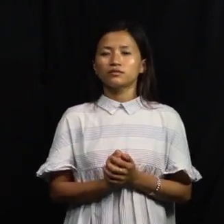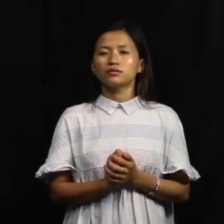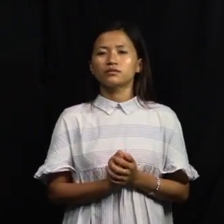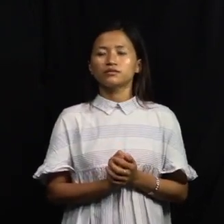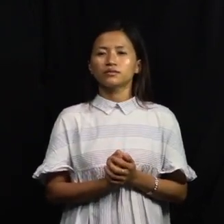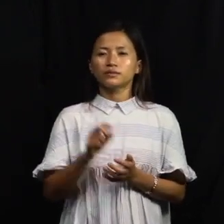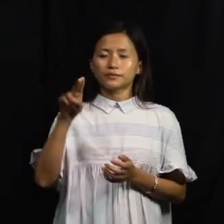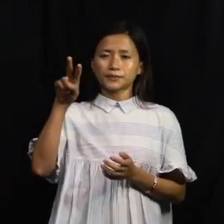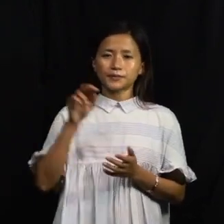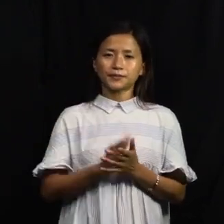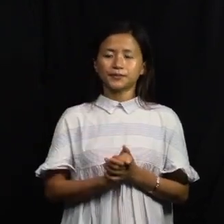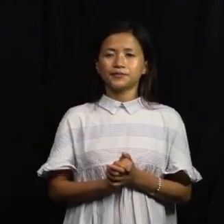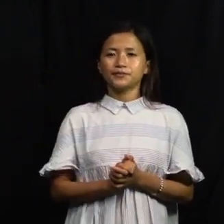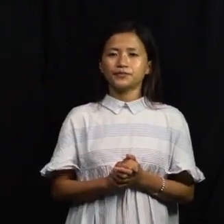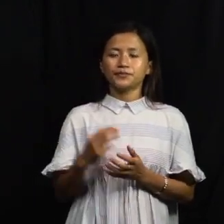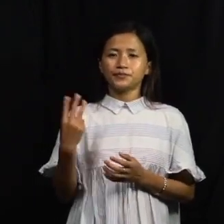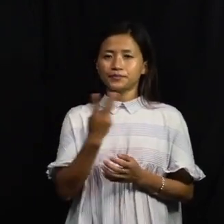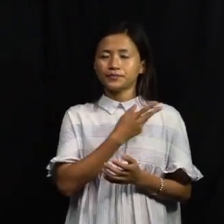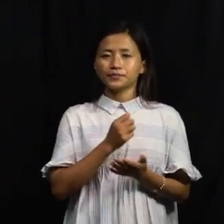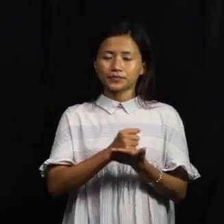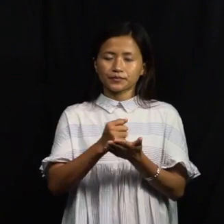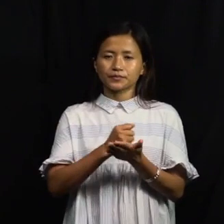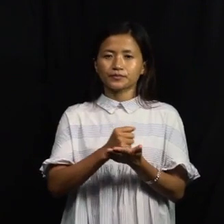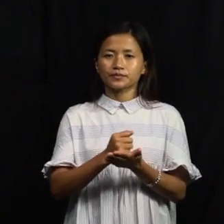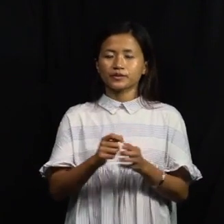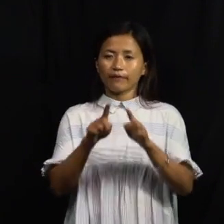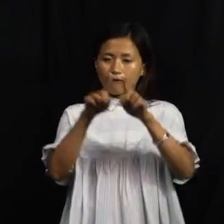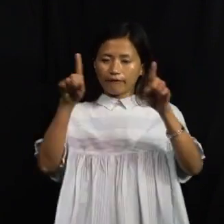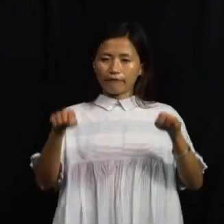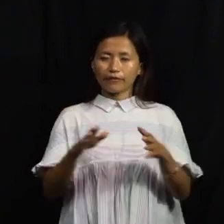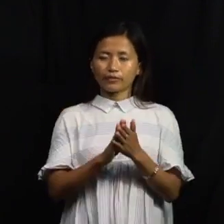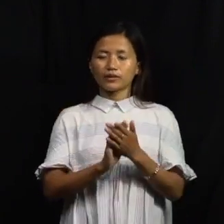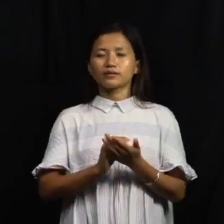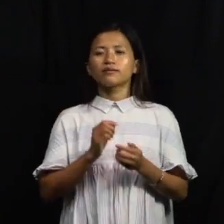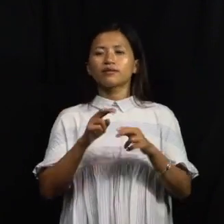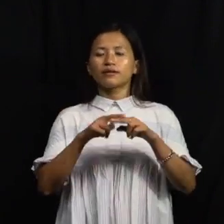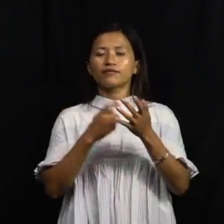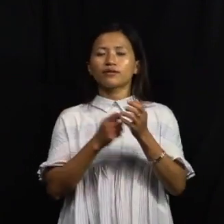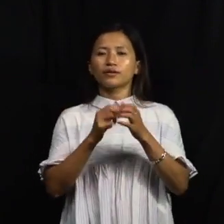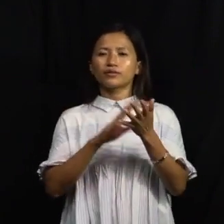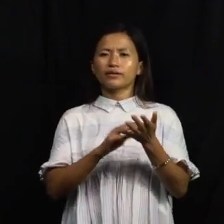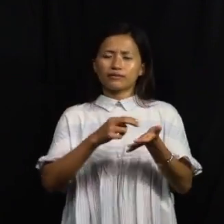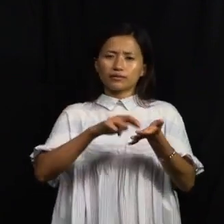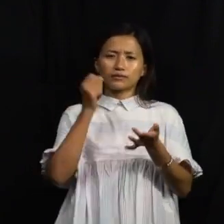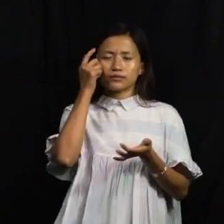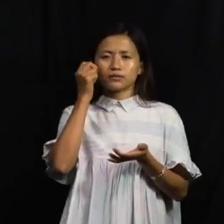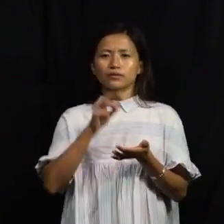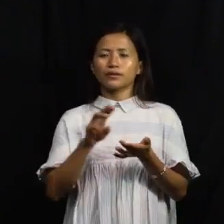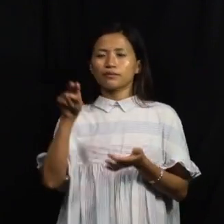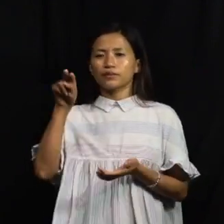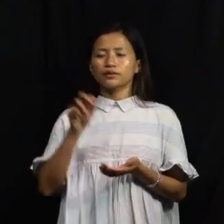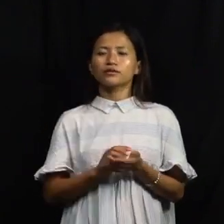Educational philosophy means we try to frame the curriculum, we try to understand the nature and the meaning